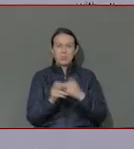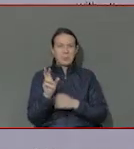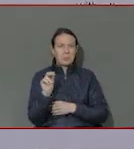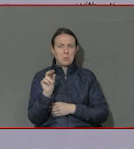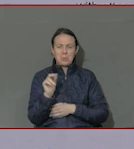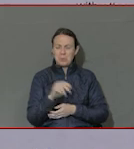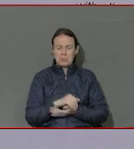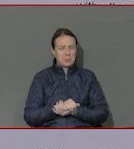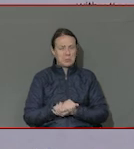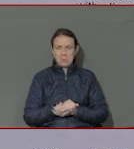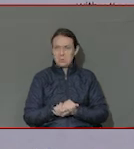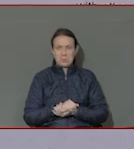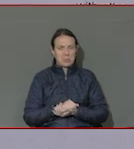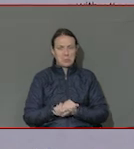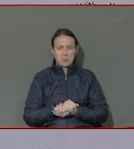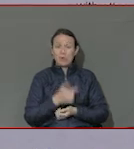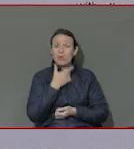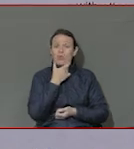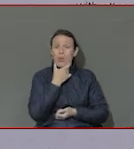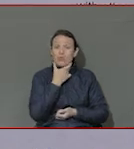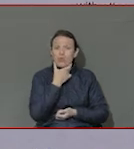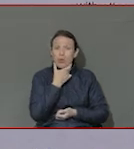What do we say about the jaws?